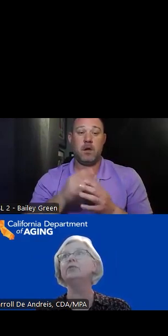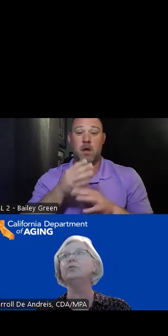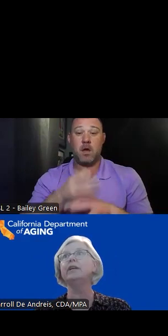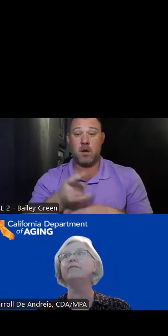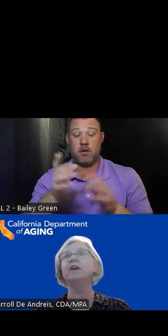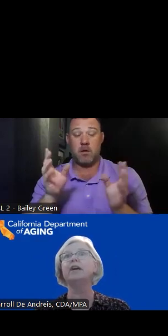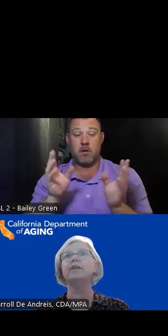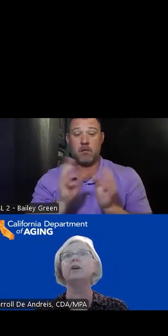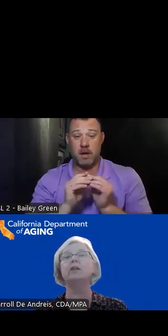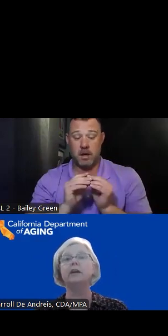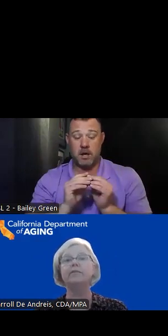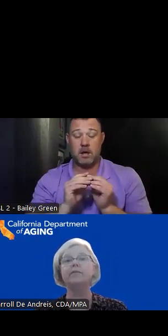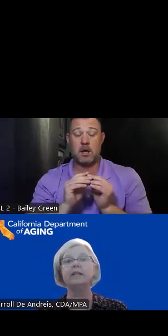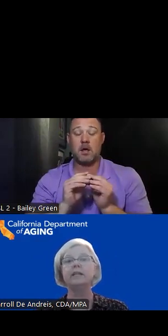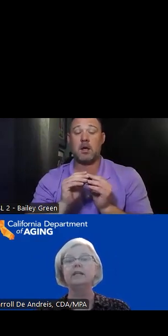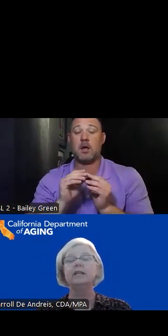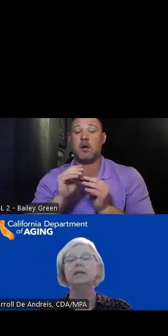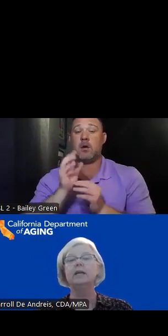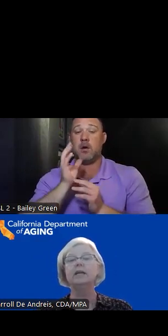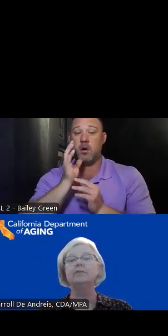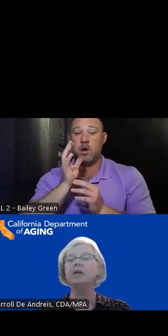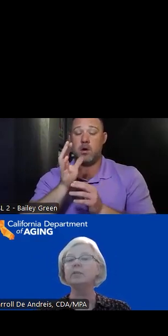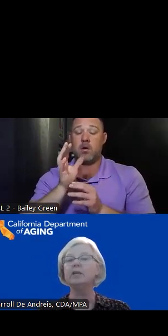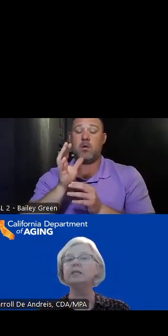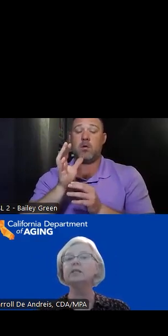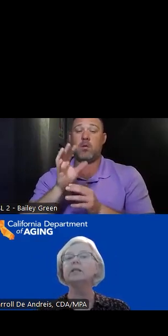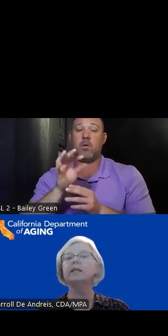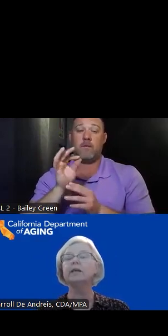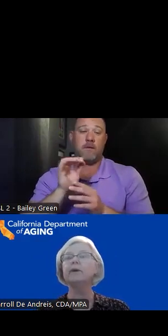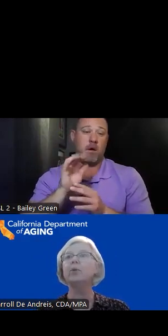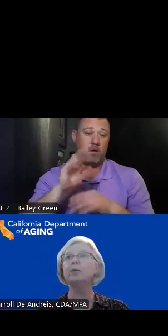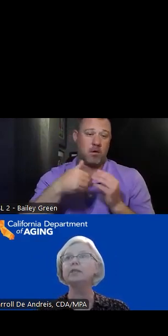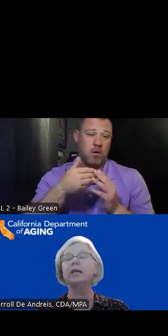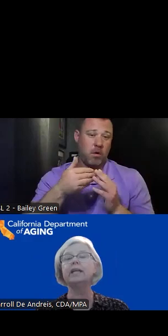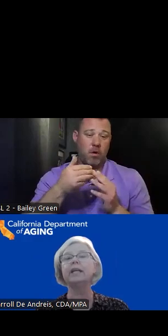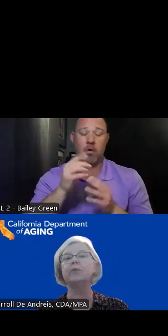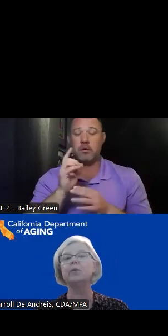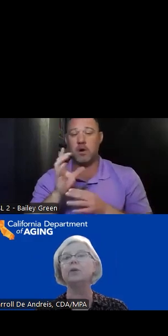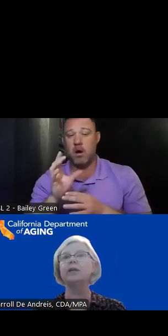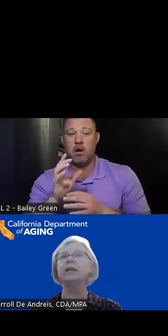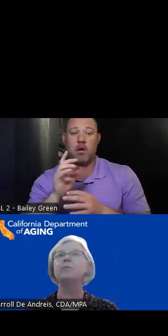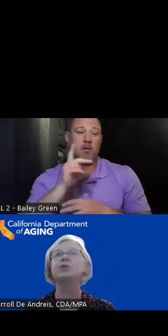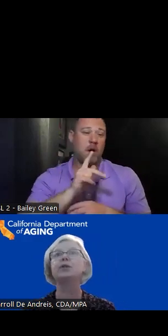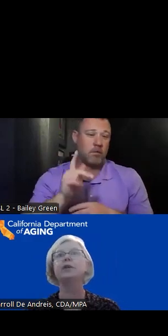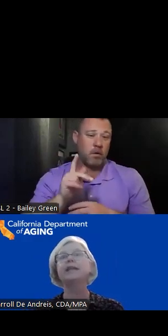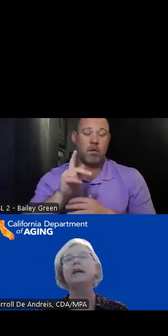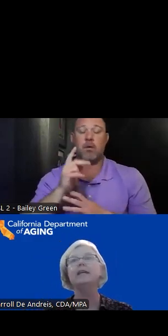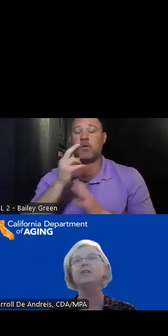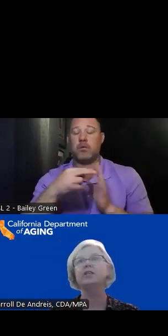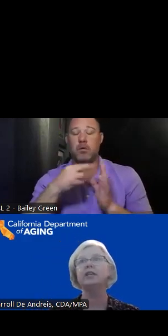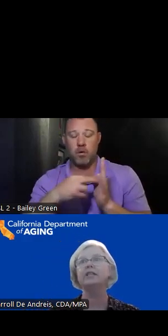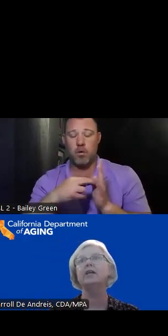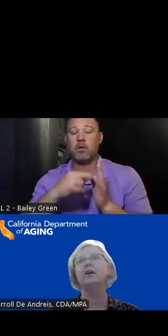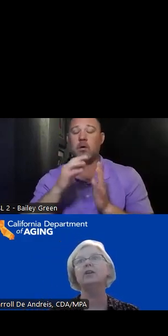meeting, you can find all of the documents, the PowerPoint slide, and recording posted on the